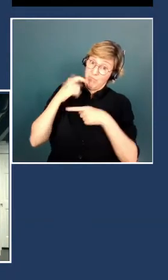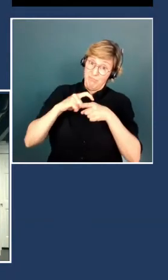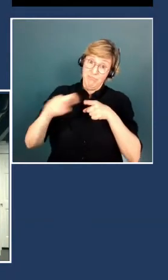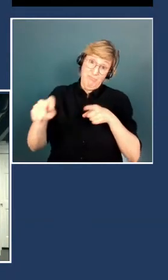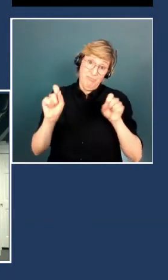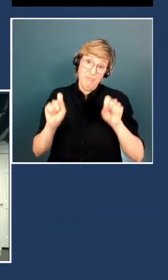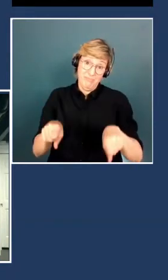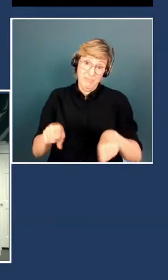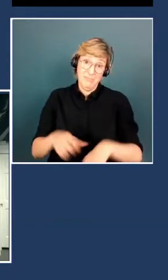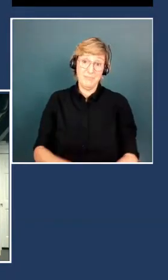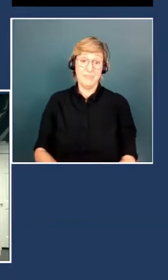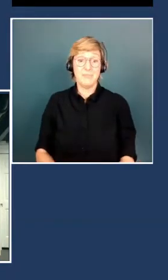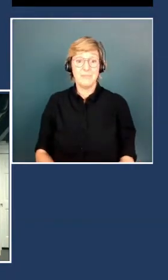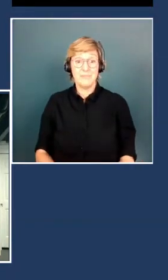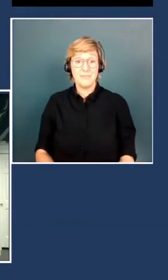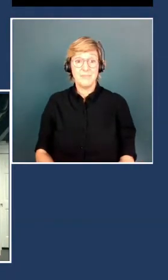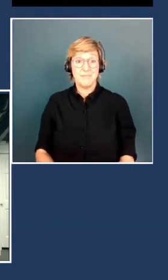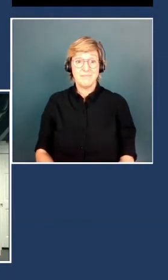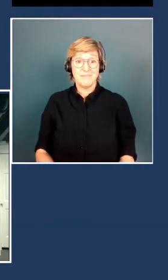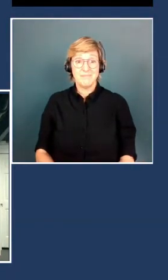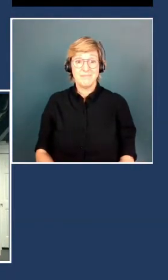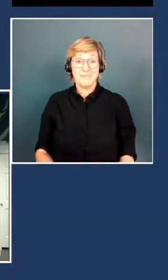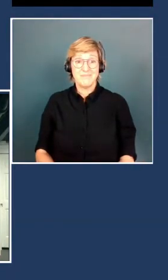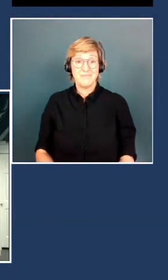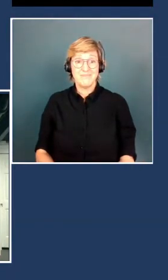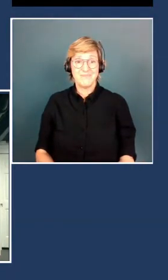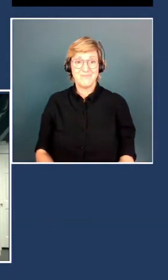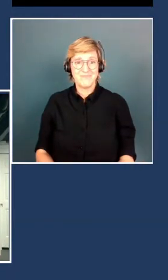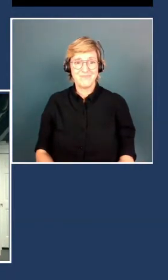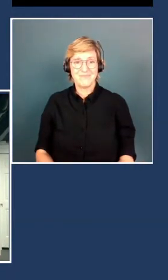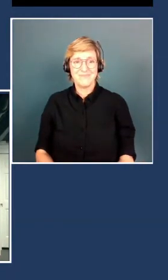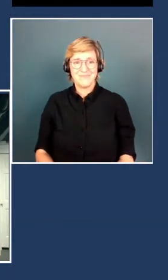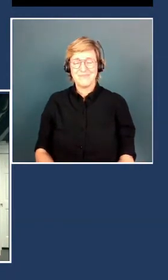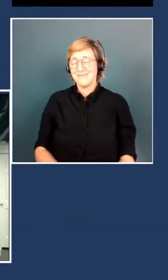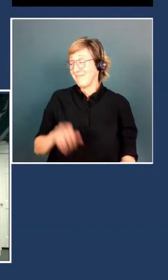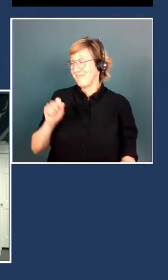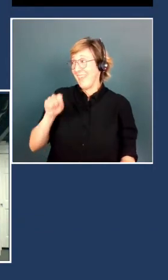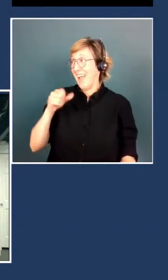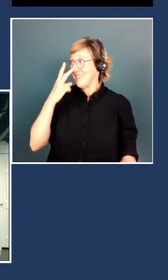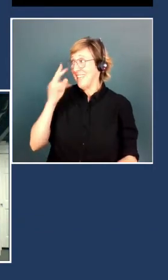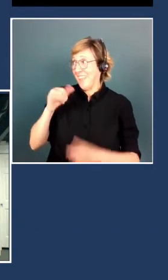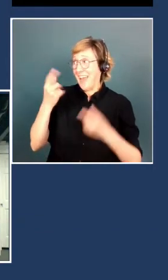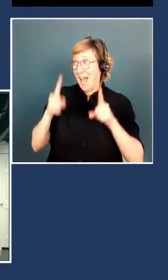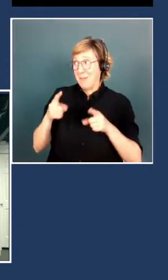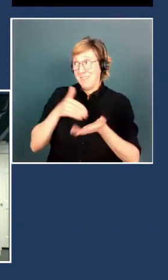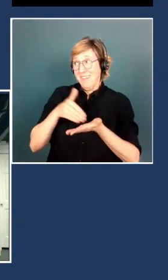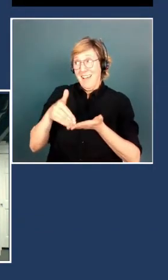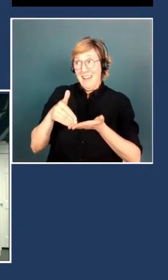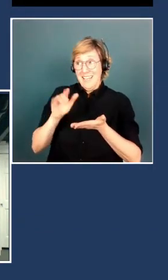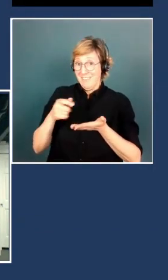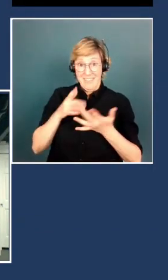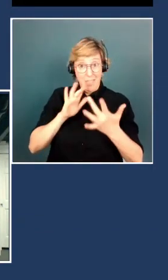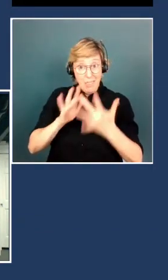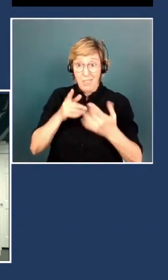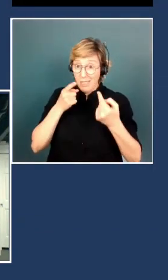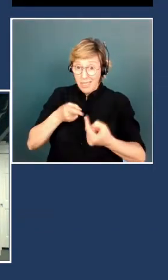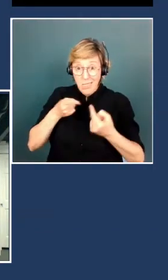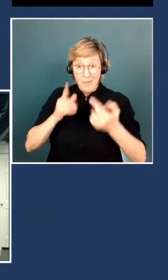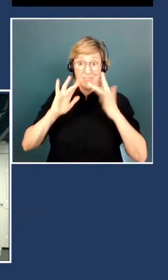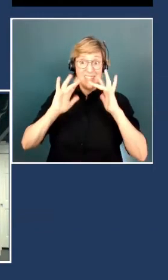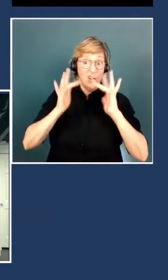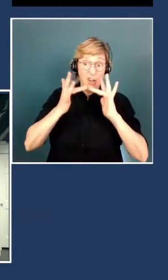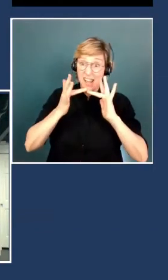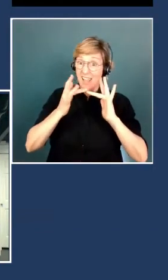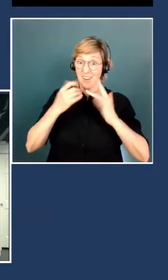Yep, Nice. I've seen that happen a lot where you have to use the phone and call because something happens on your internet or with the virtual